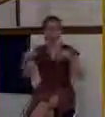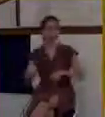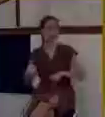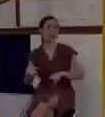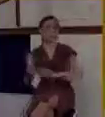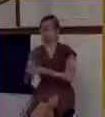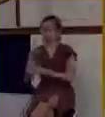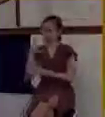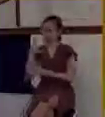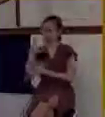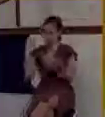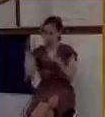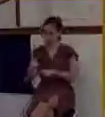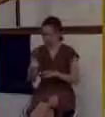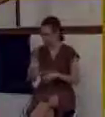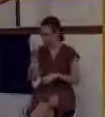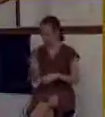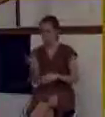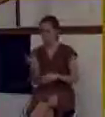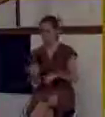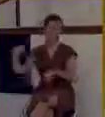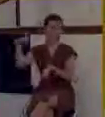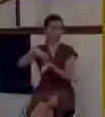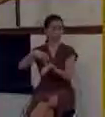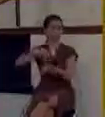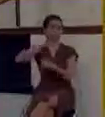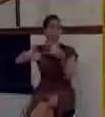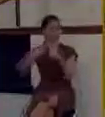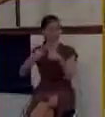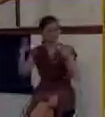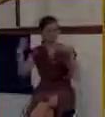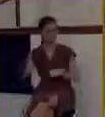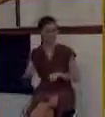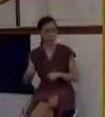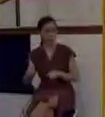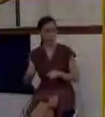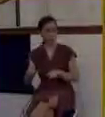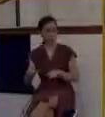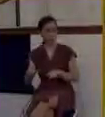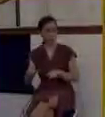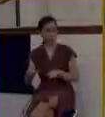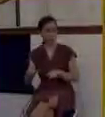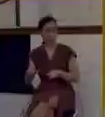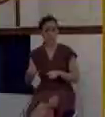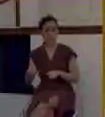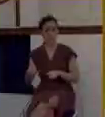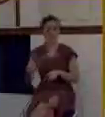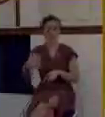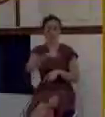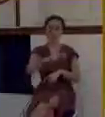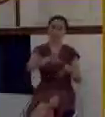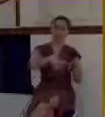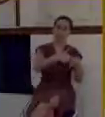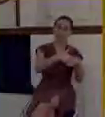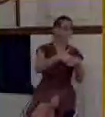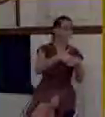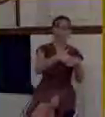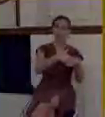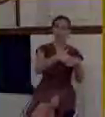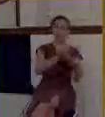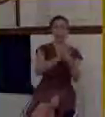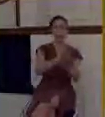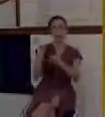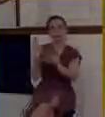there is a resurrection day, and when they shall rise, they neither marry nor are given in marriage, but are like as